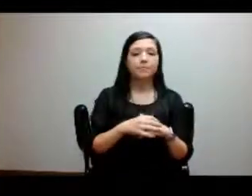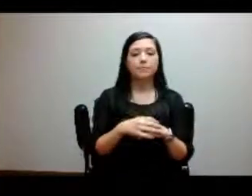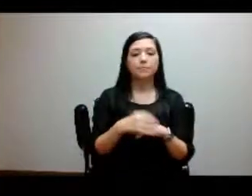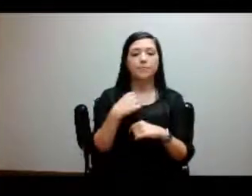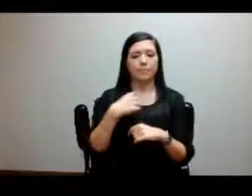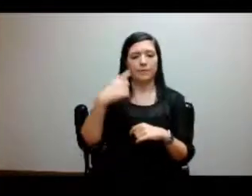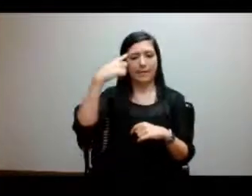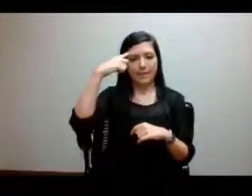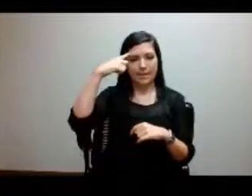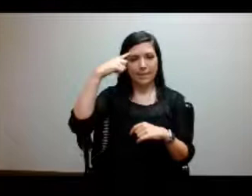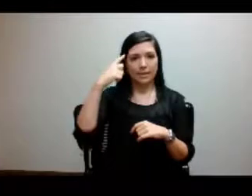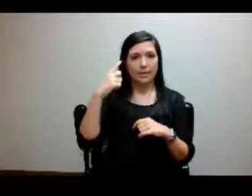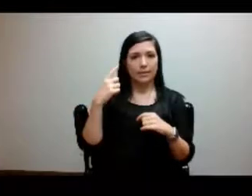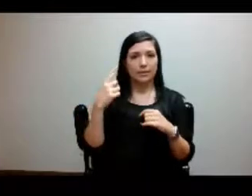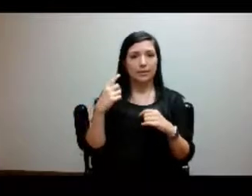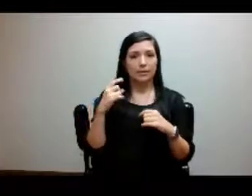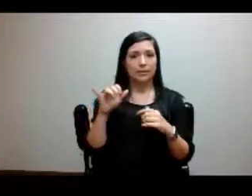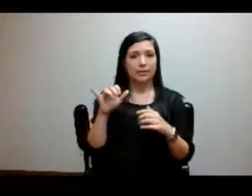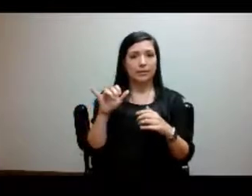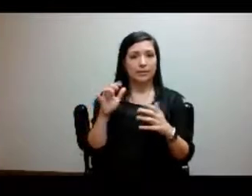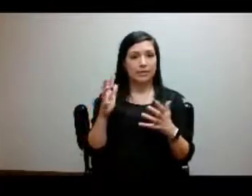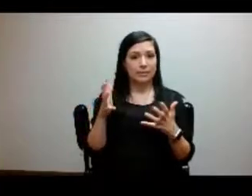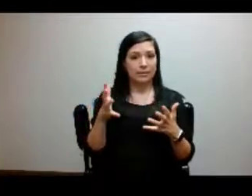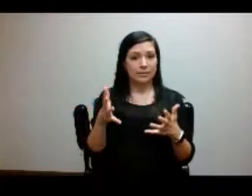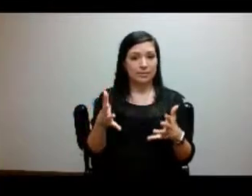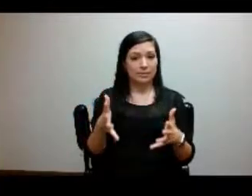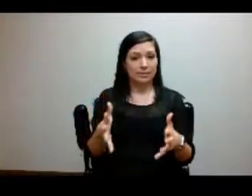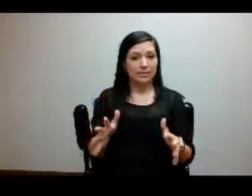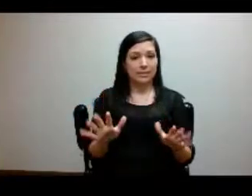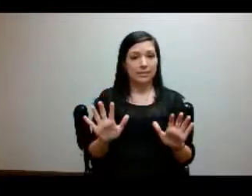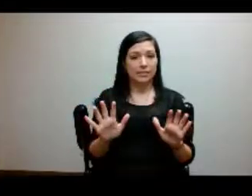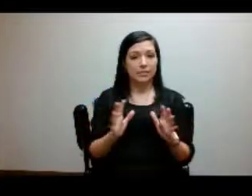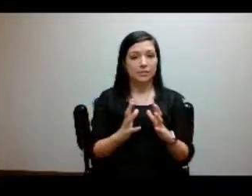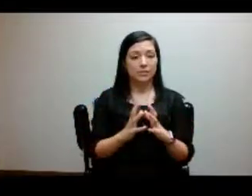think that is